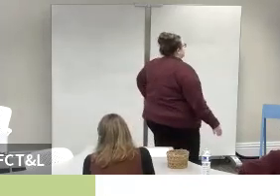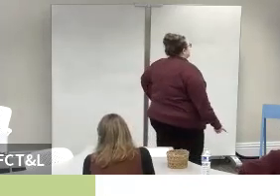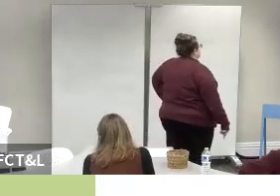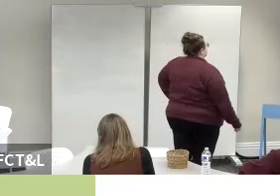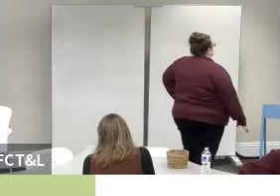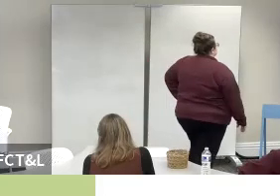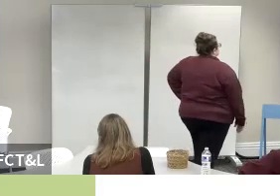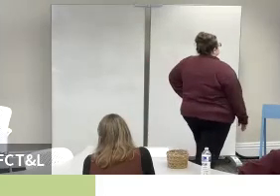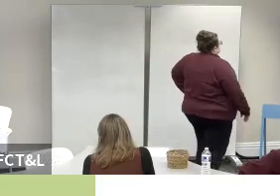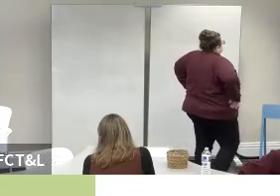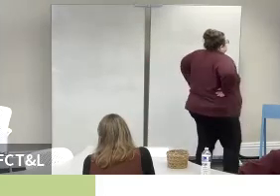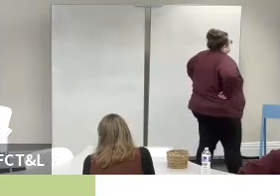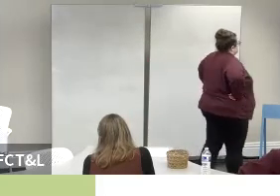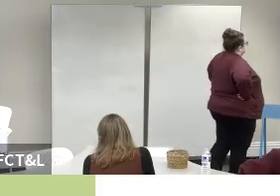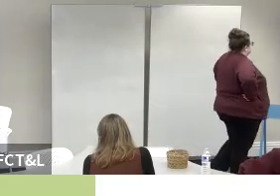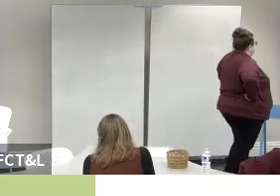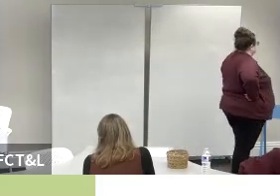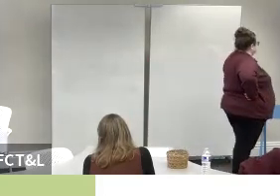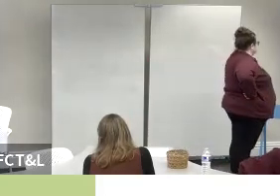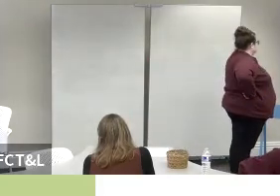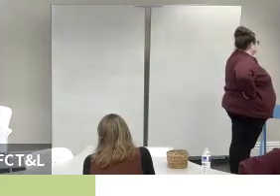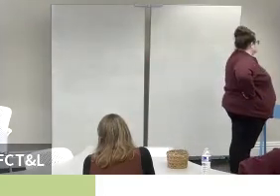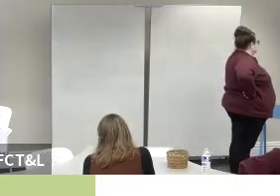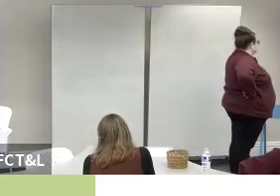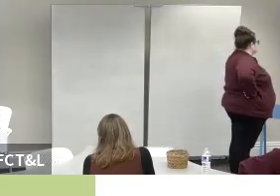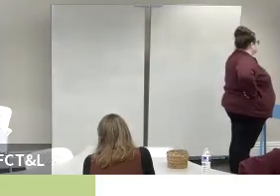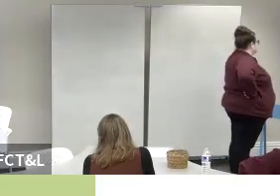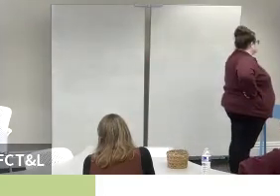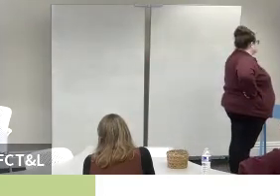and making sure that we're not just repeating the